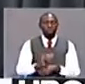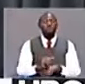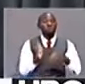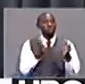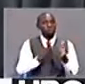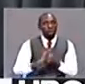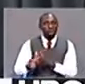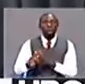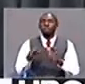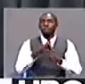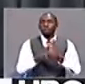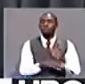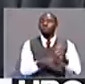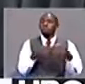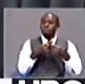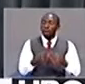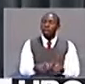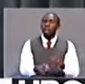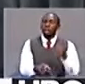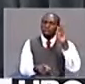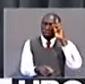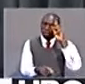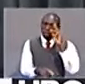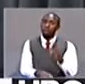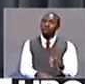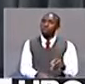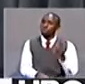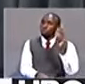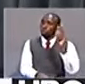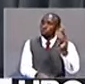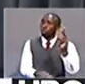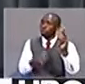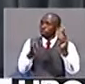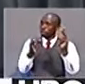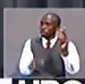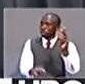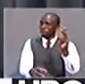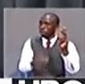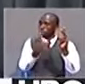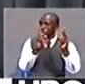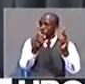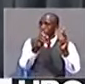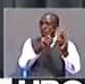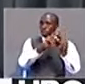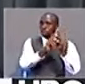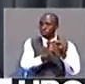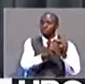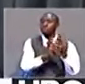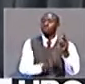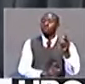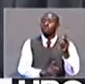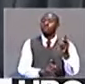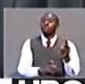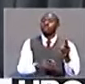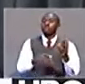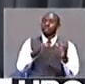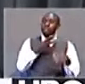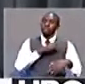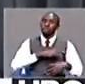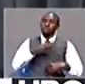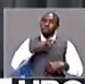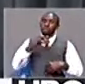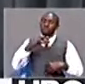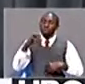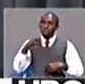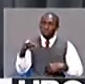he told us two things. One, that in whatever we are doing, when we are talking about spiritual welfare of the